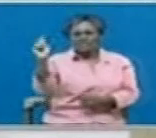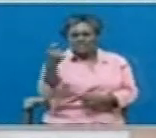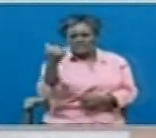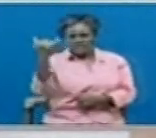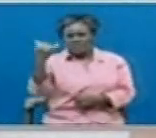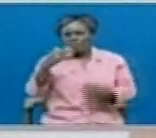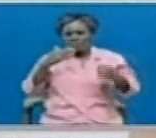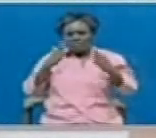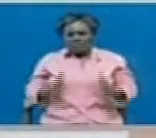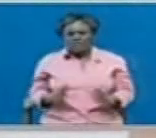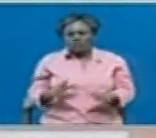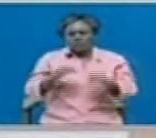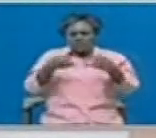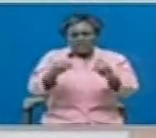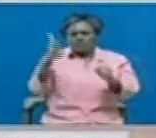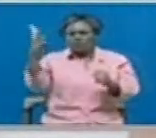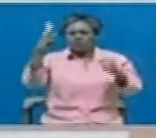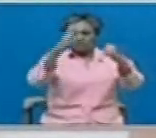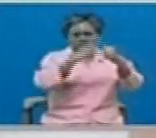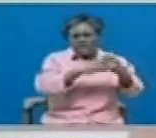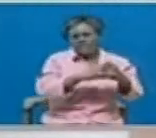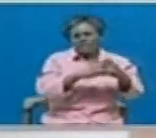Shinesh Gabra managed 49 runs from 10